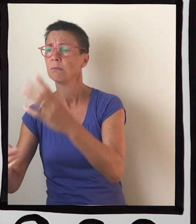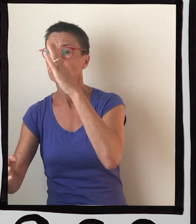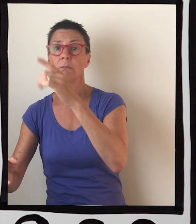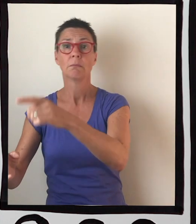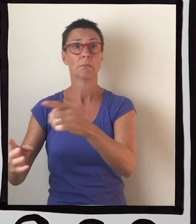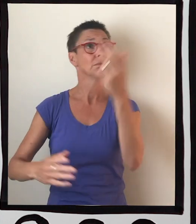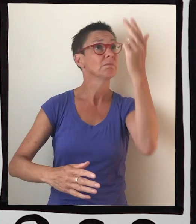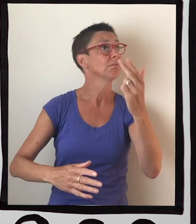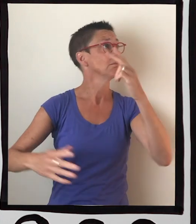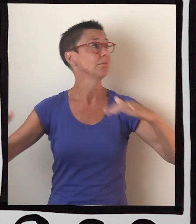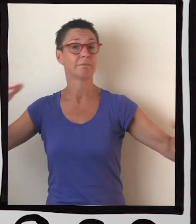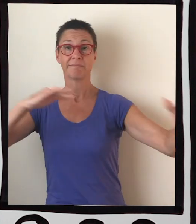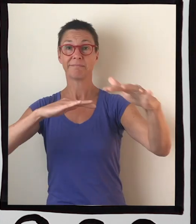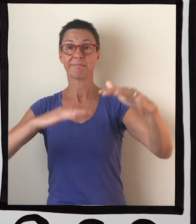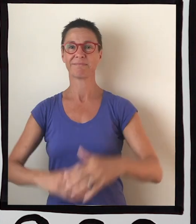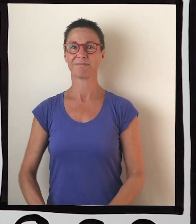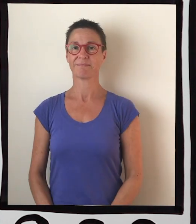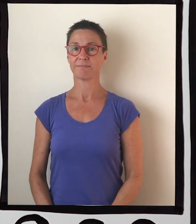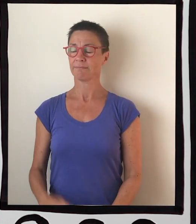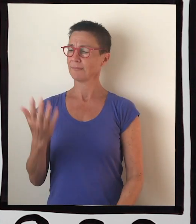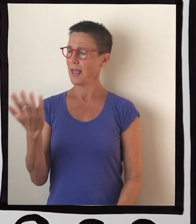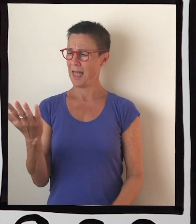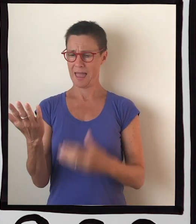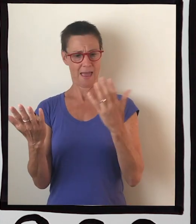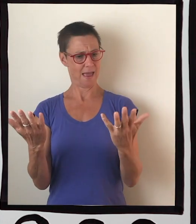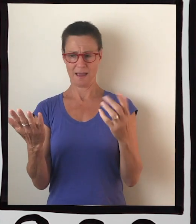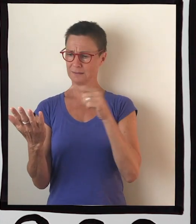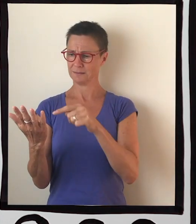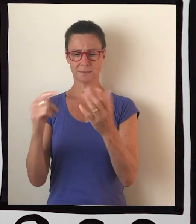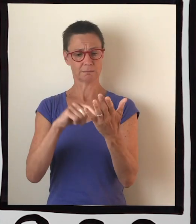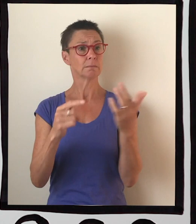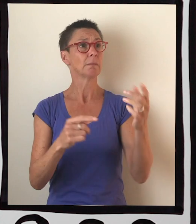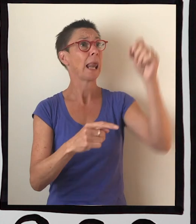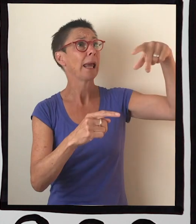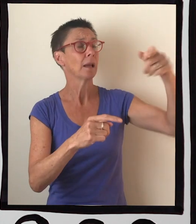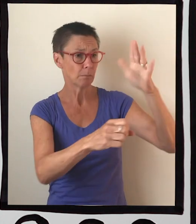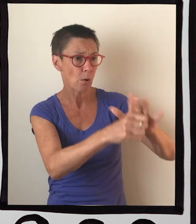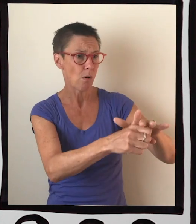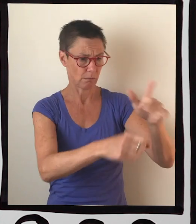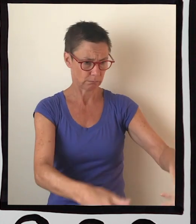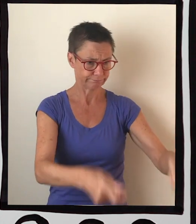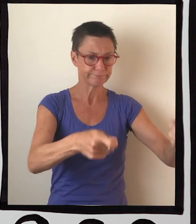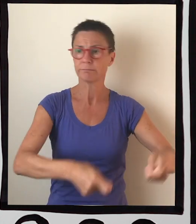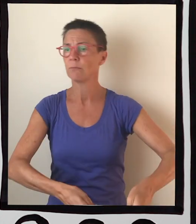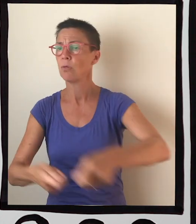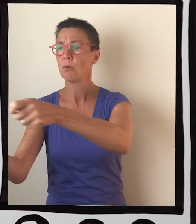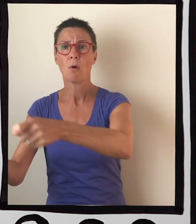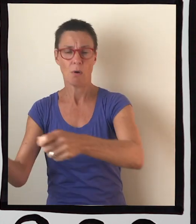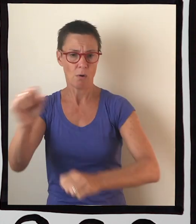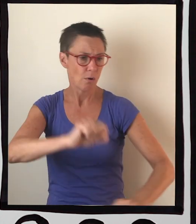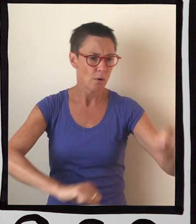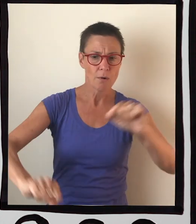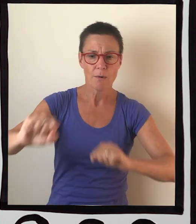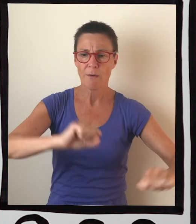out sharps. Design the lab. And these are the hands that stop the leaks. Empty the